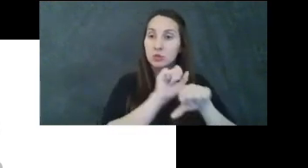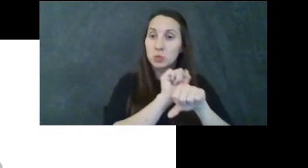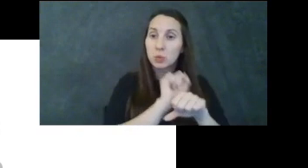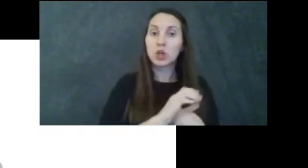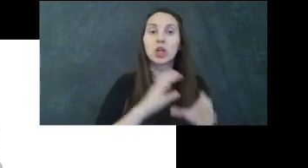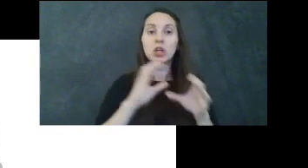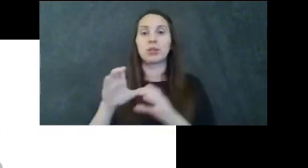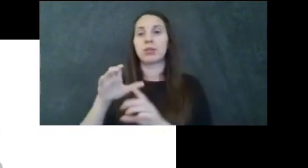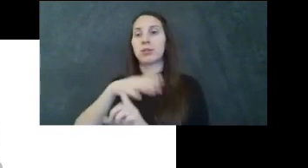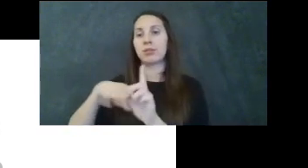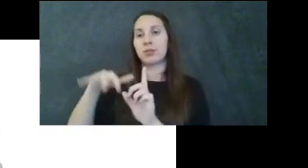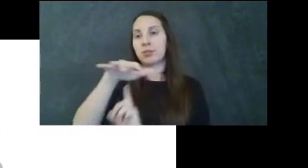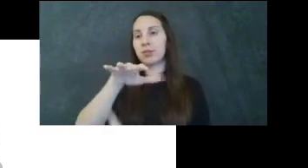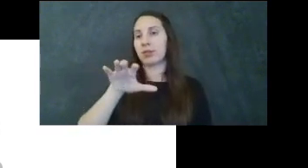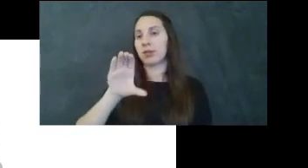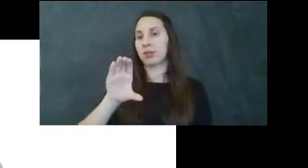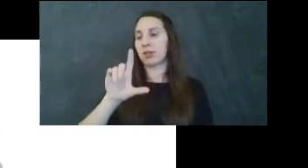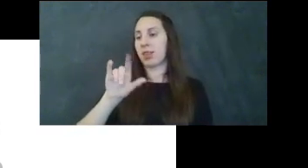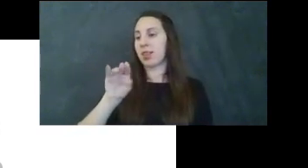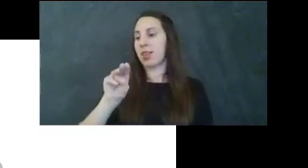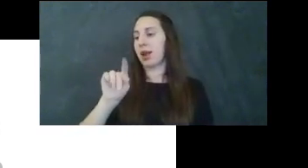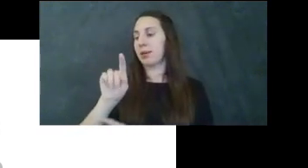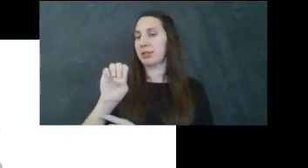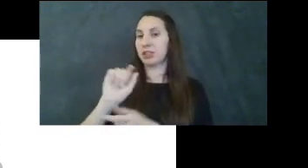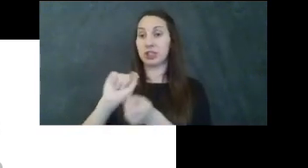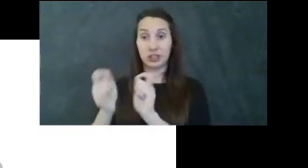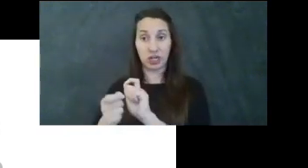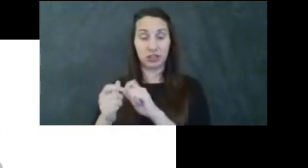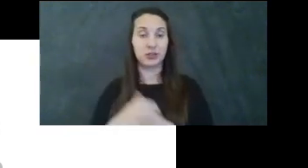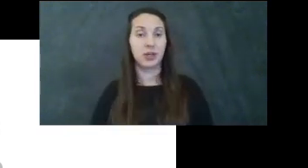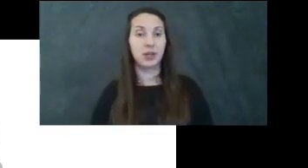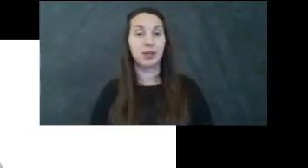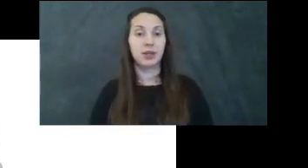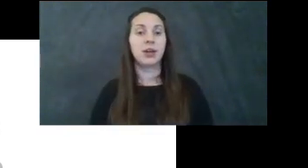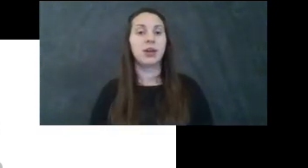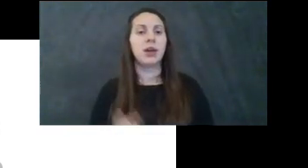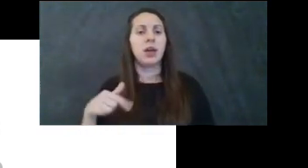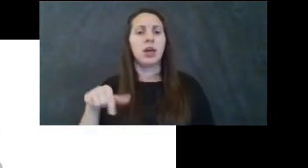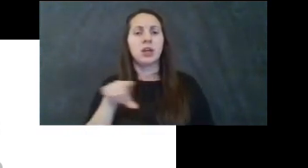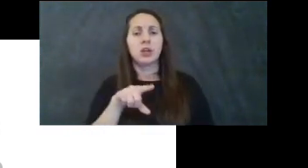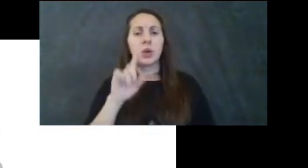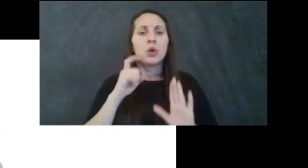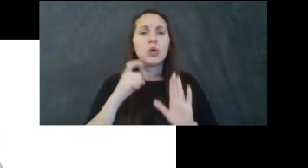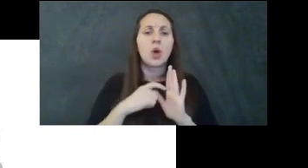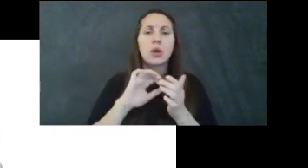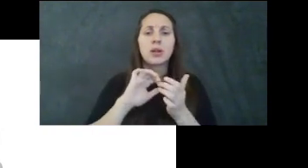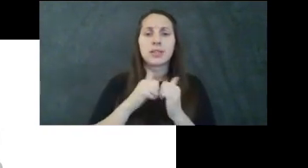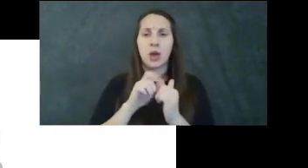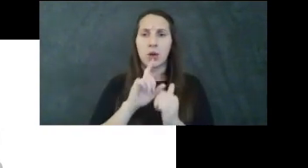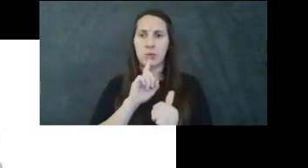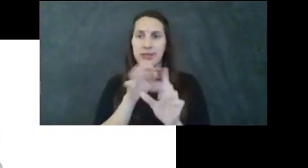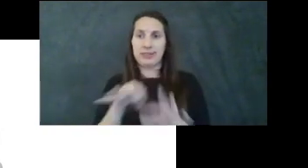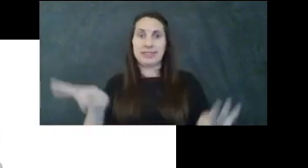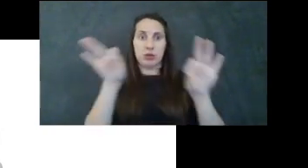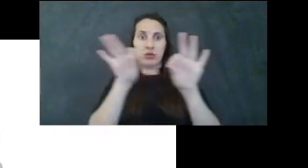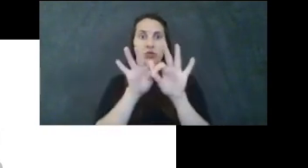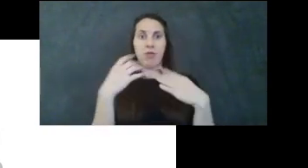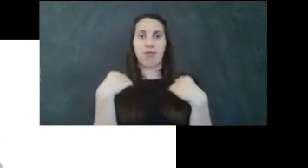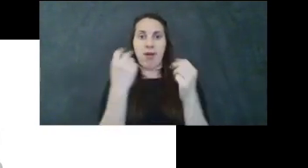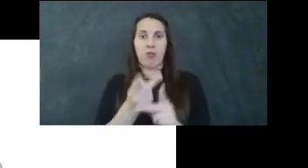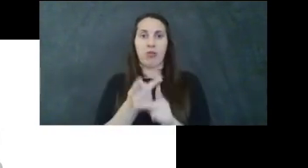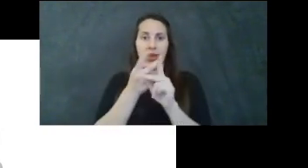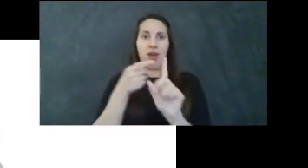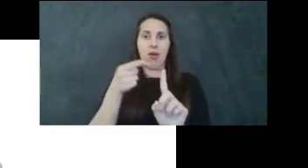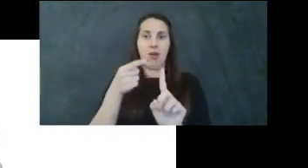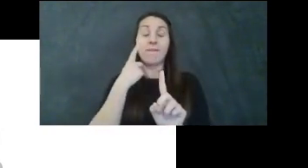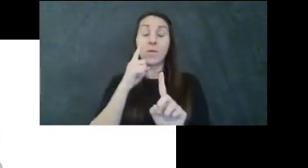change. And what you see how central, healthcare was, particularly for the disability